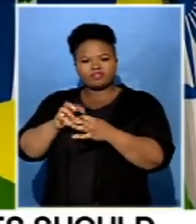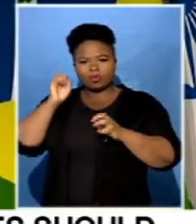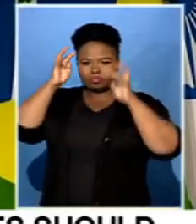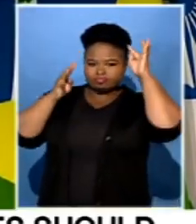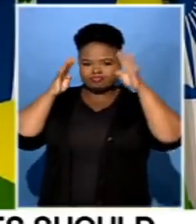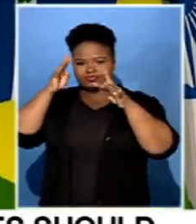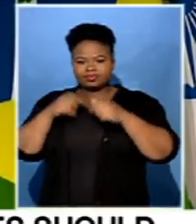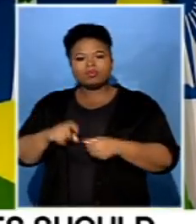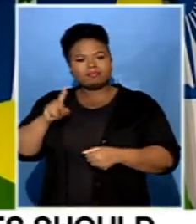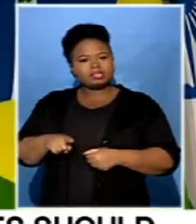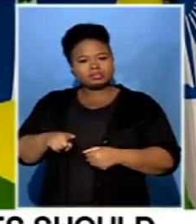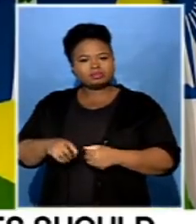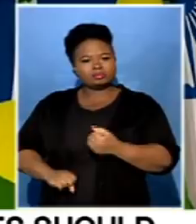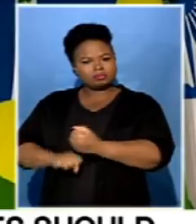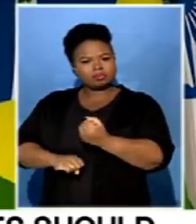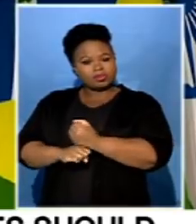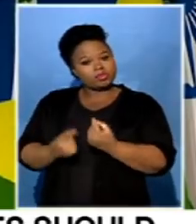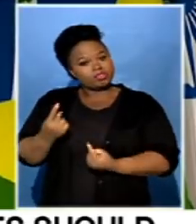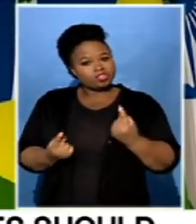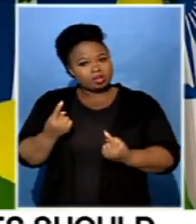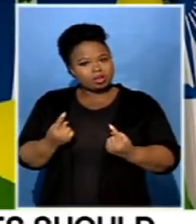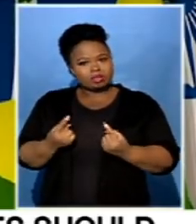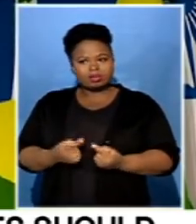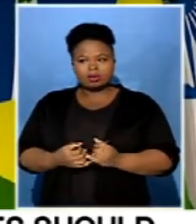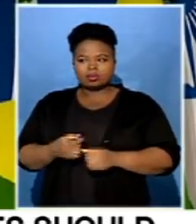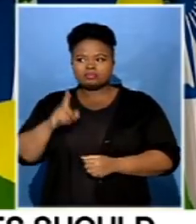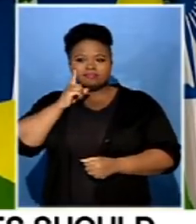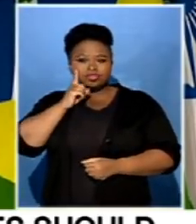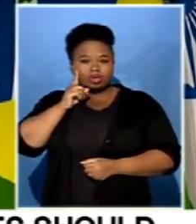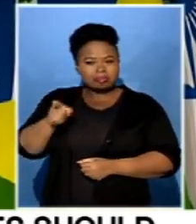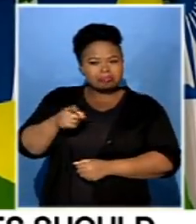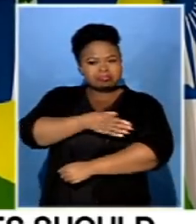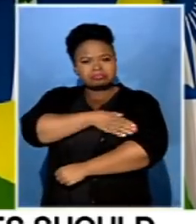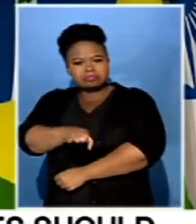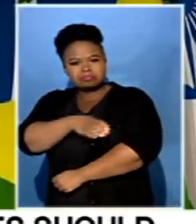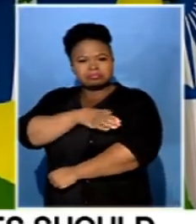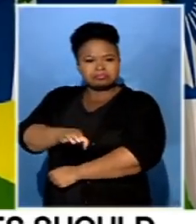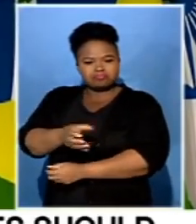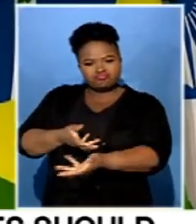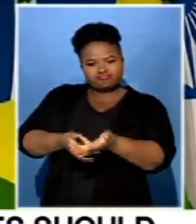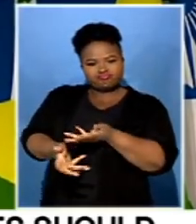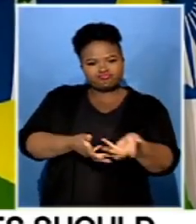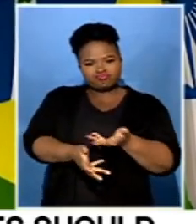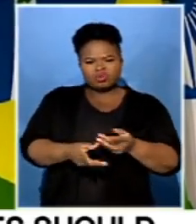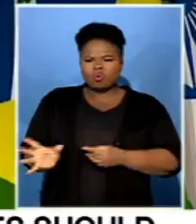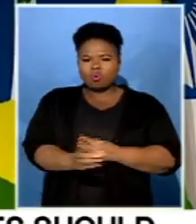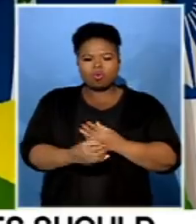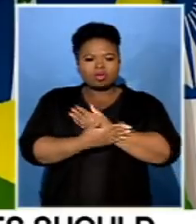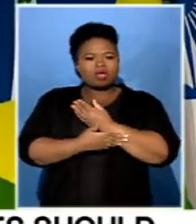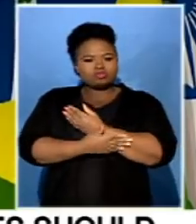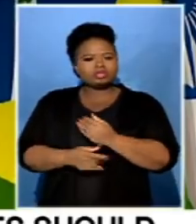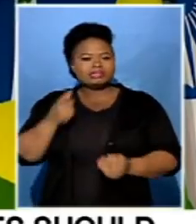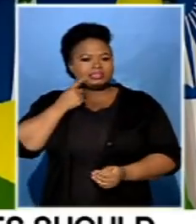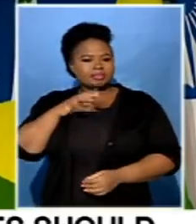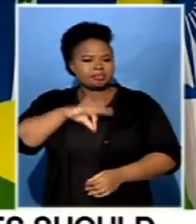fully leverage each other's comparative strengths and resource endowment so as to enable more countries and people to